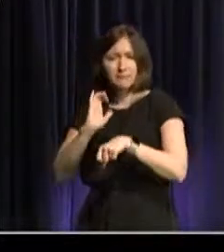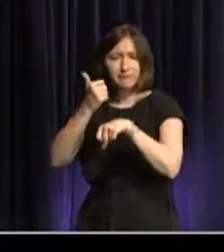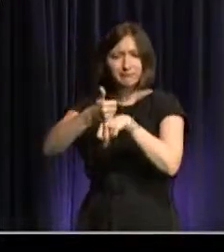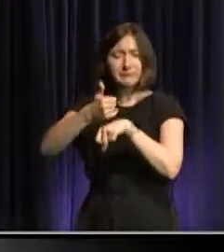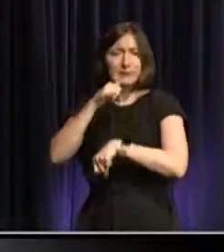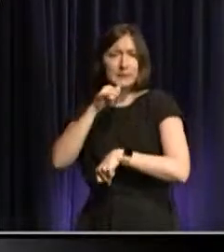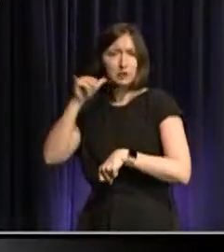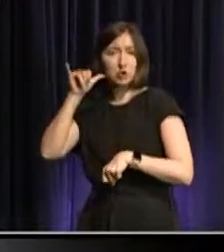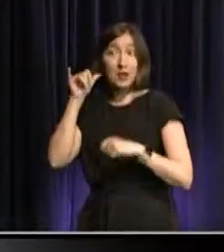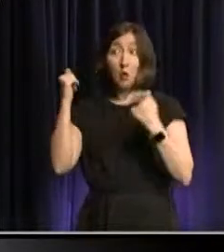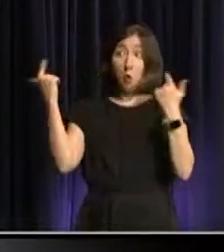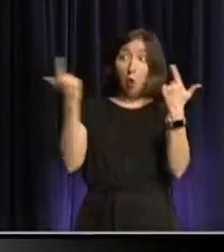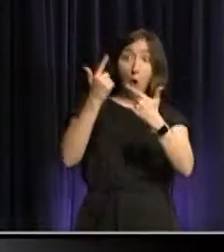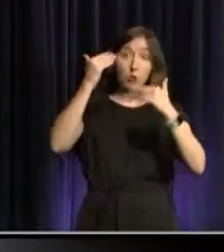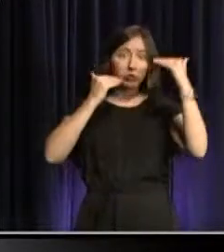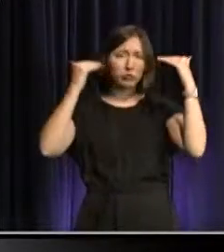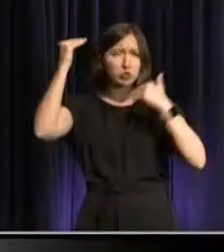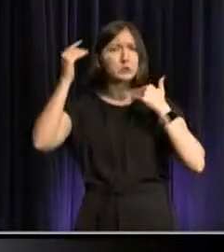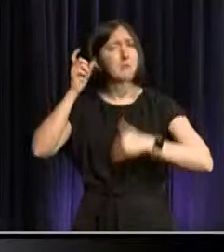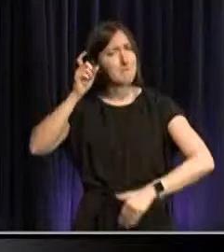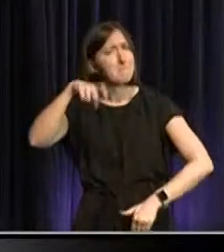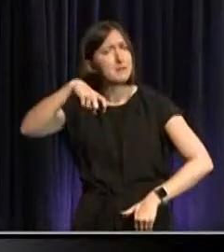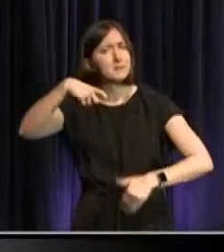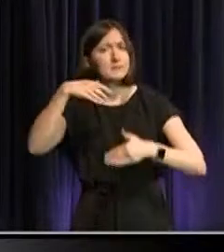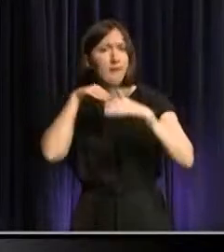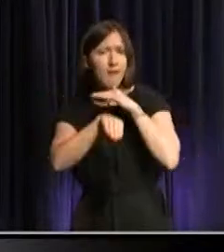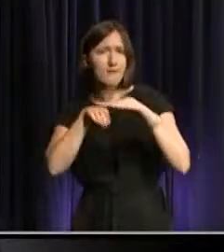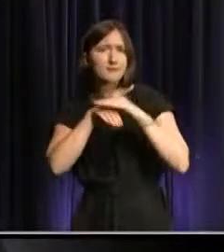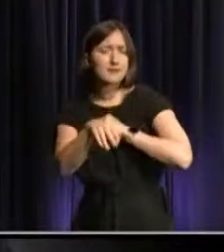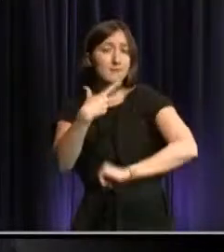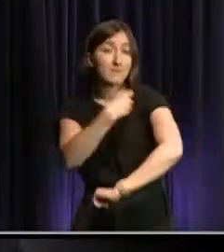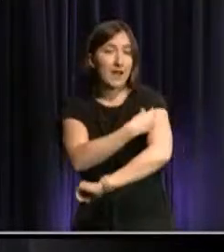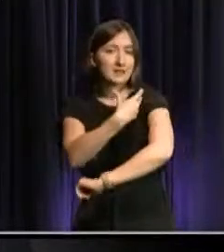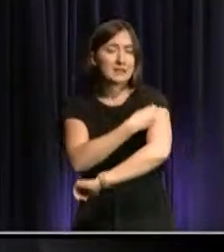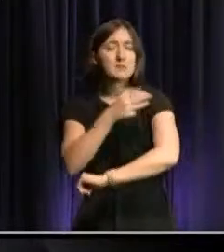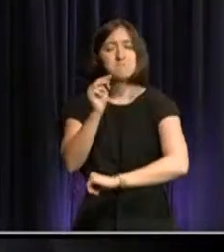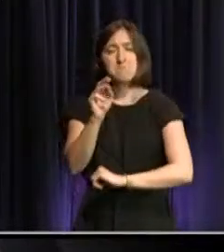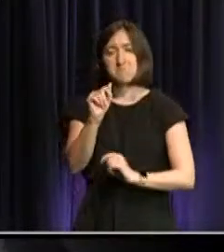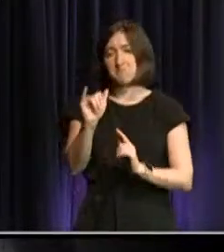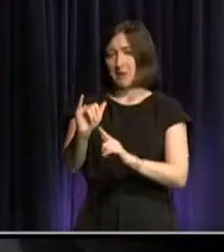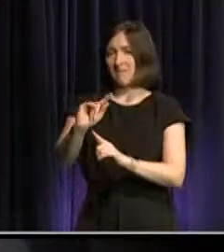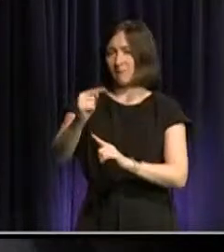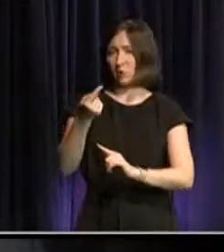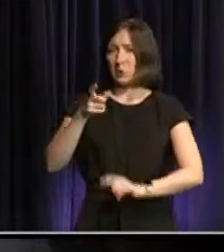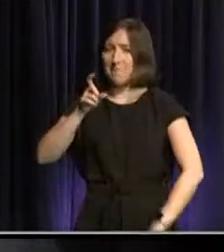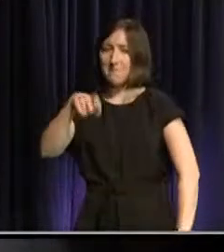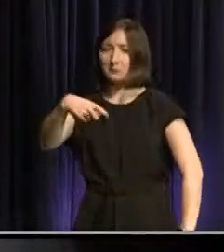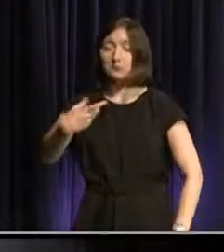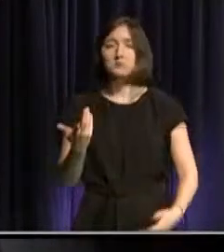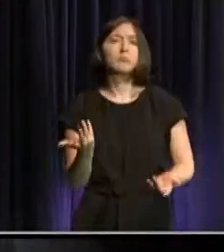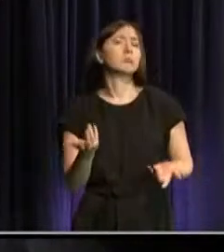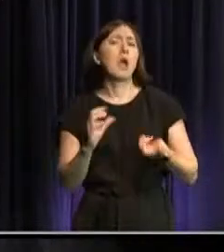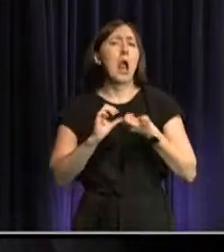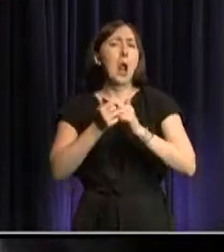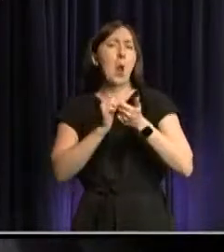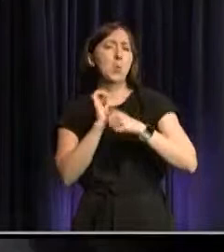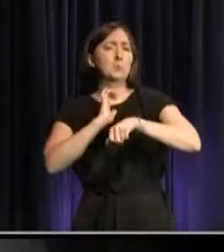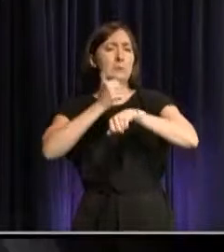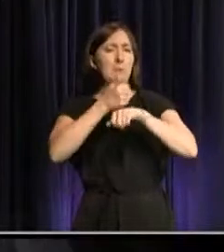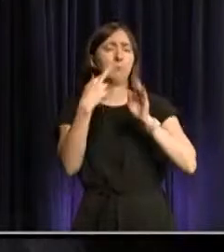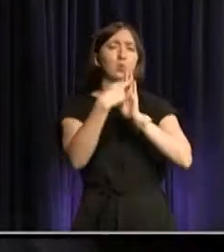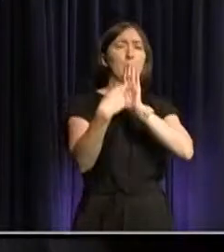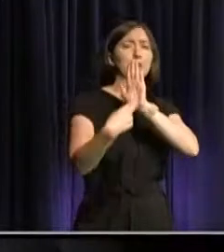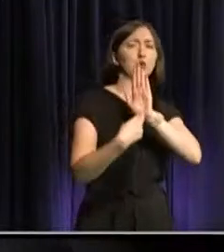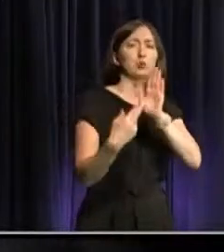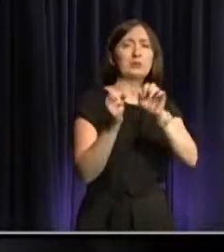must have access to the COVID-19 vaccine no later than May 1st. What form of registry, platform, or system will